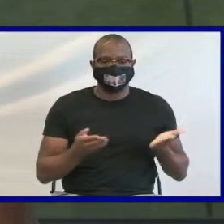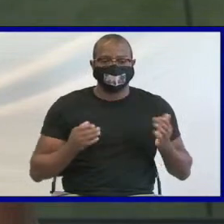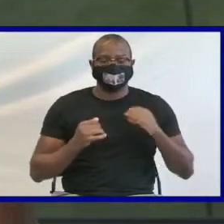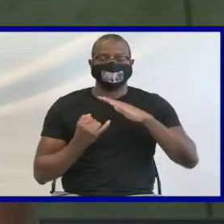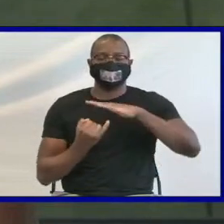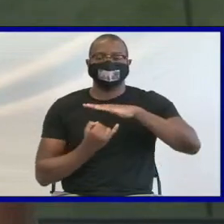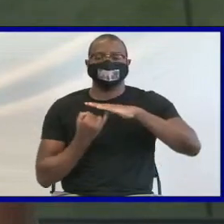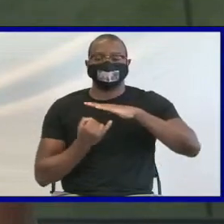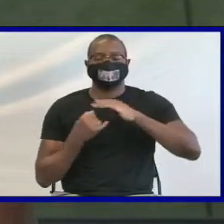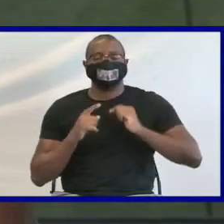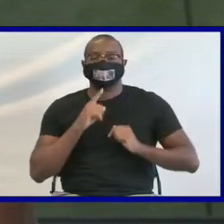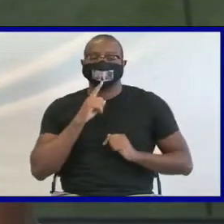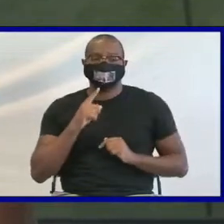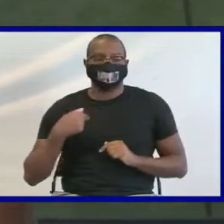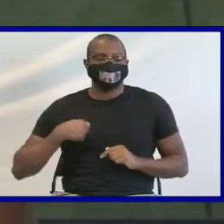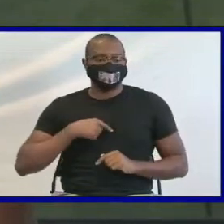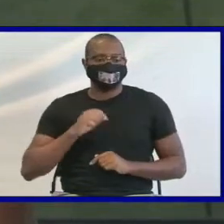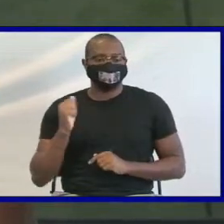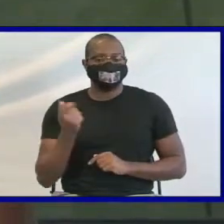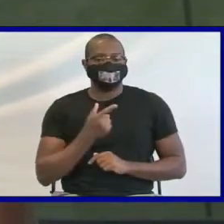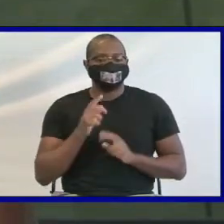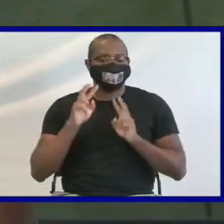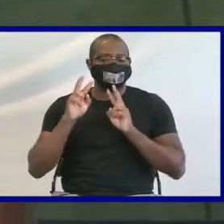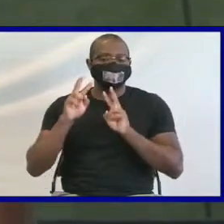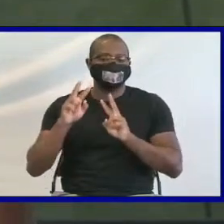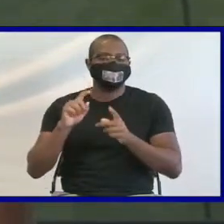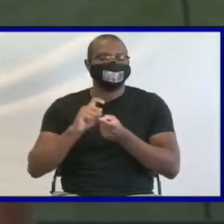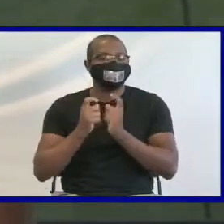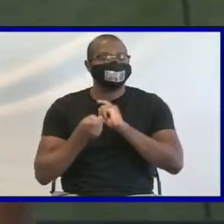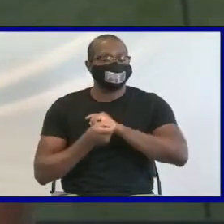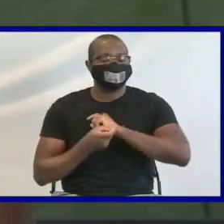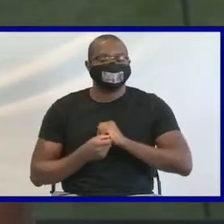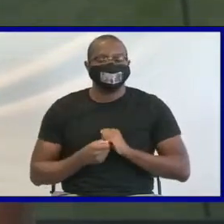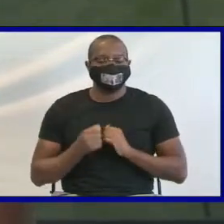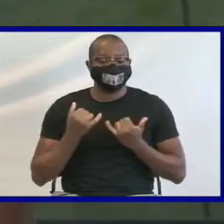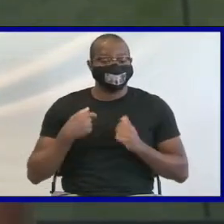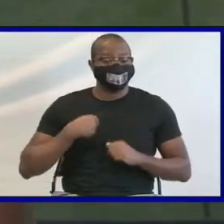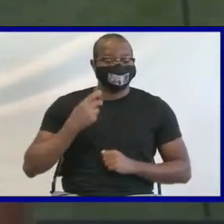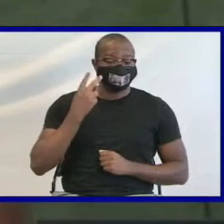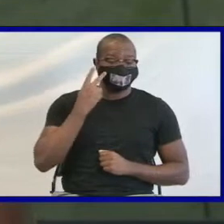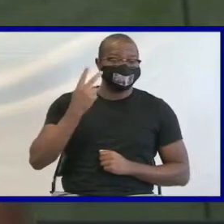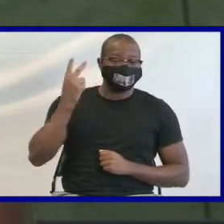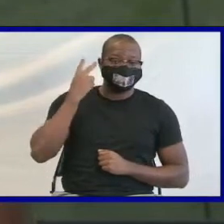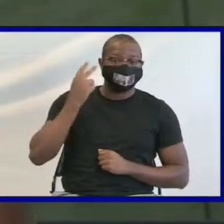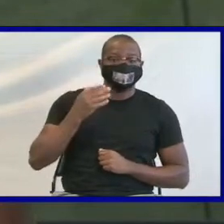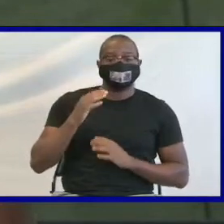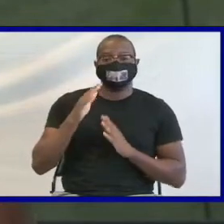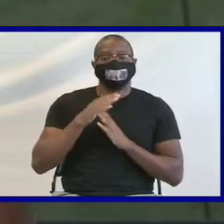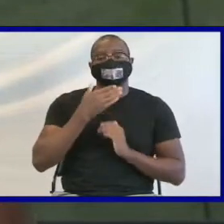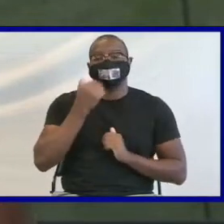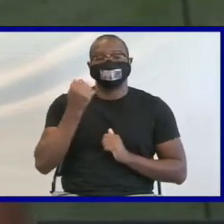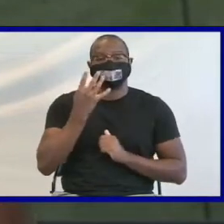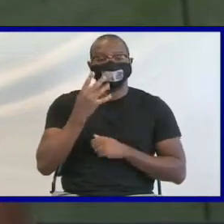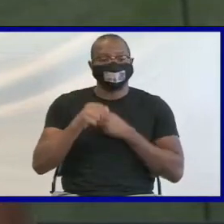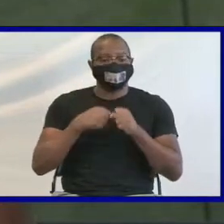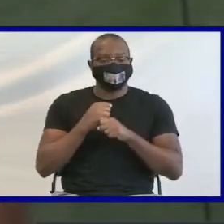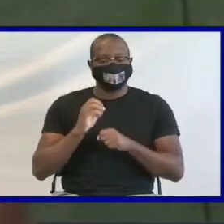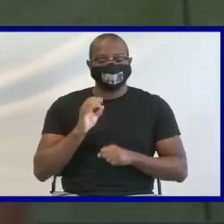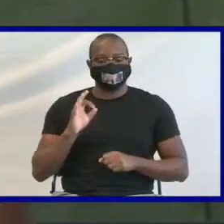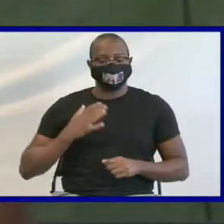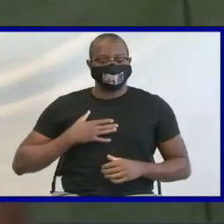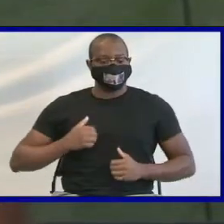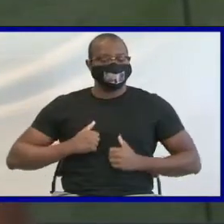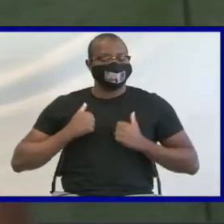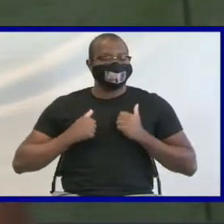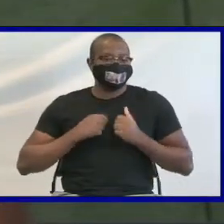I'm sure we are all ready for a change. As I reflect back on the best 4 years of my life, I admit things were